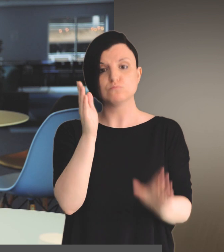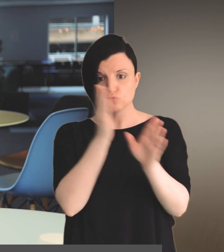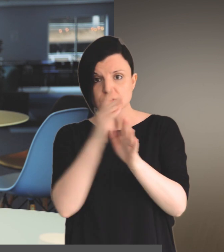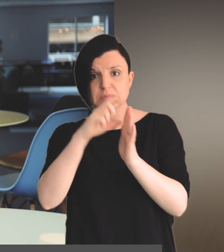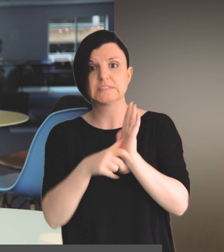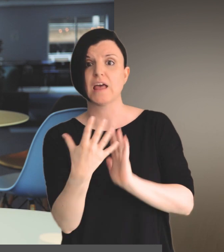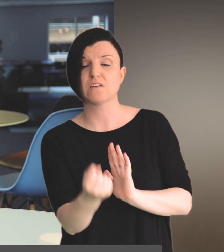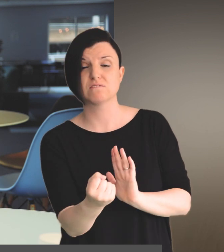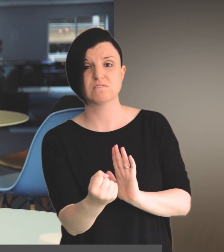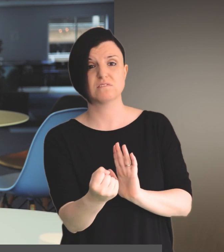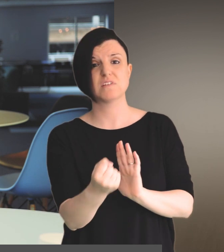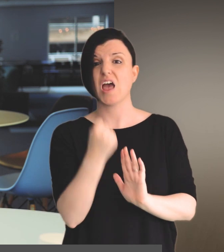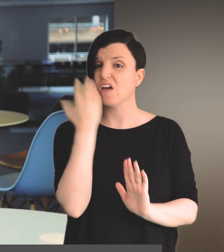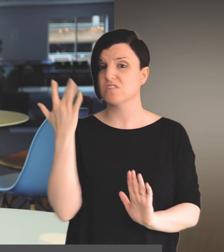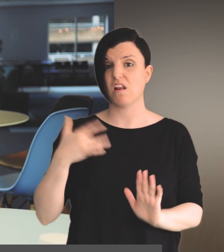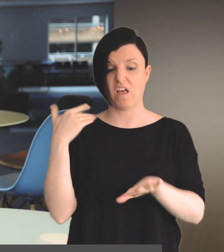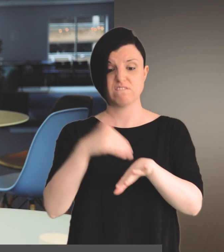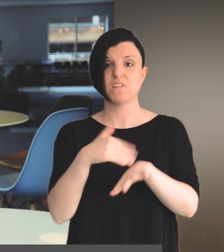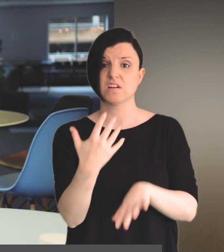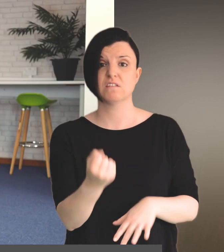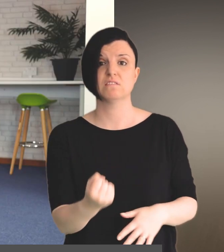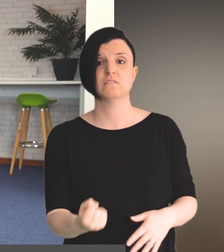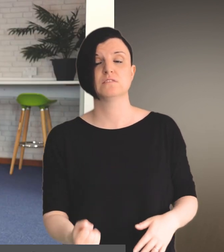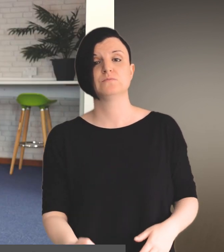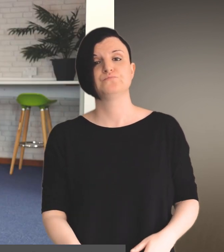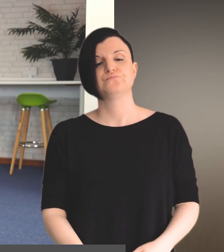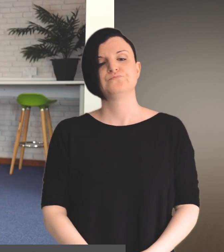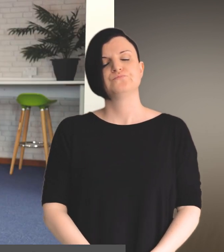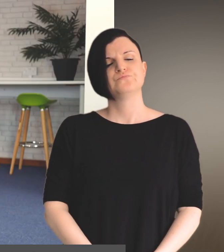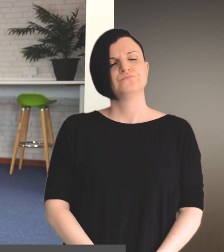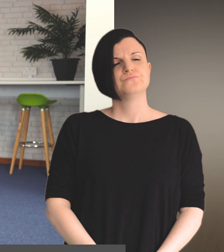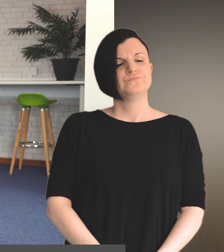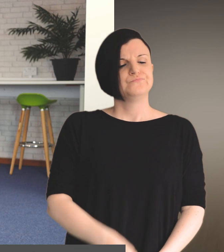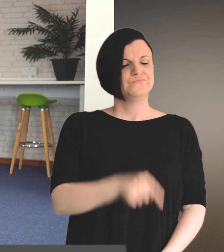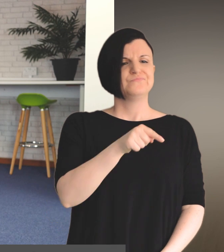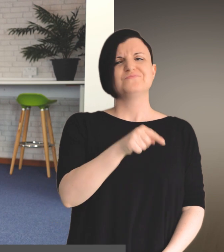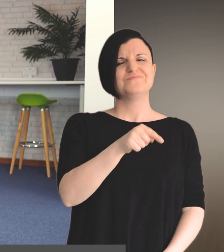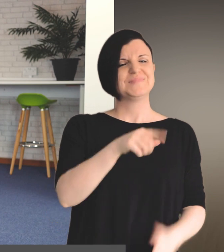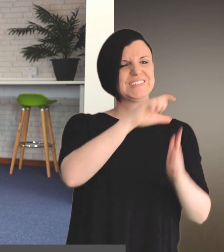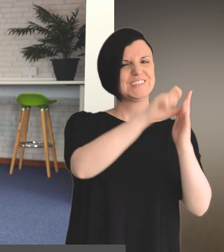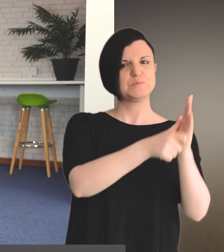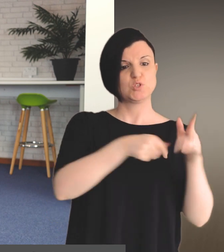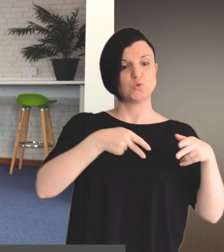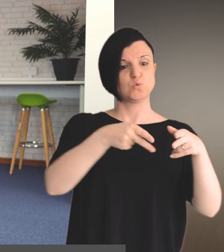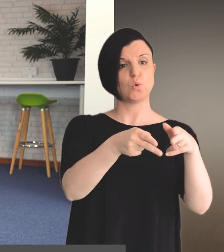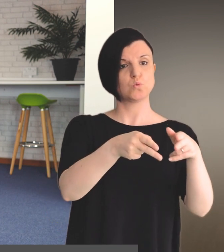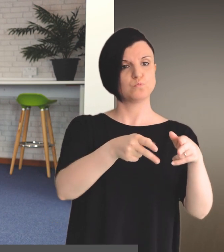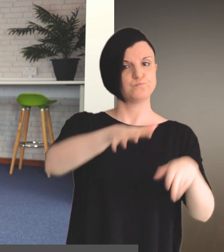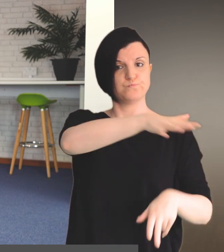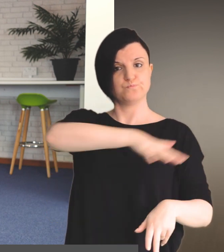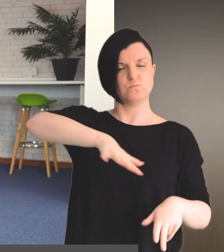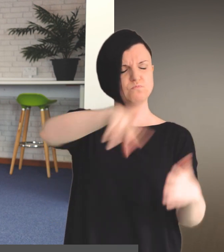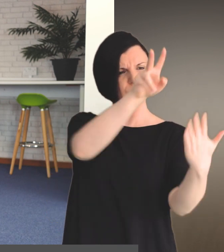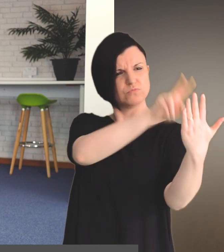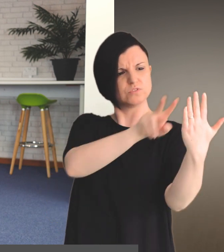of disability that affect people's day-to-day lives. As soon as you look at the social model of disability, you